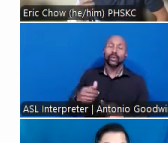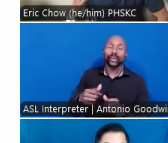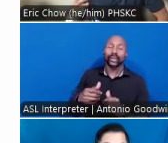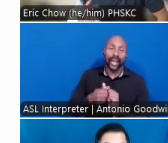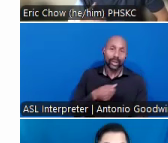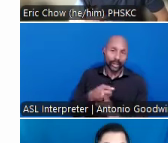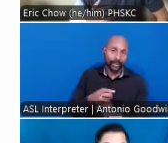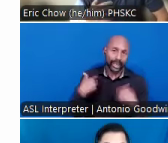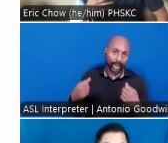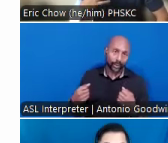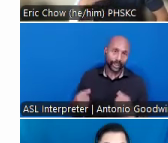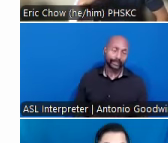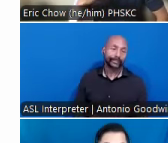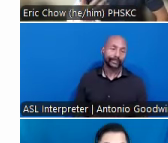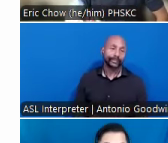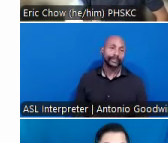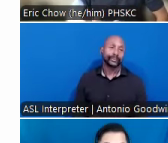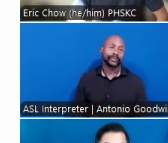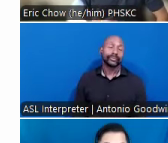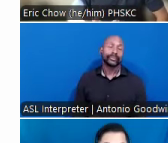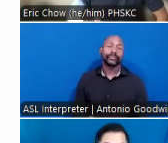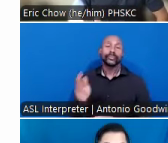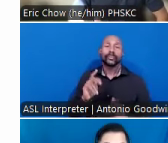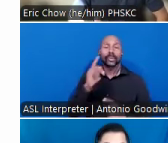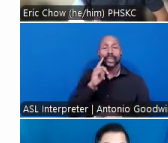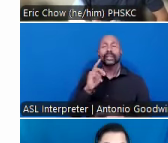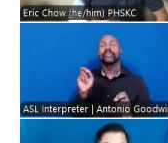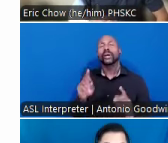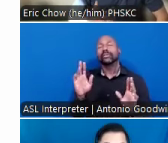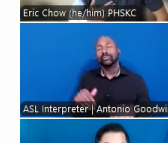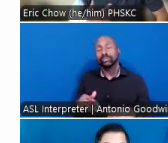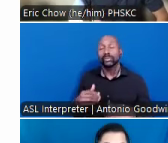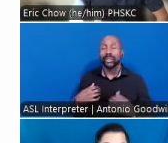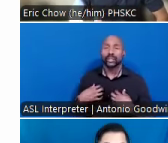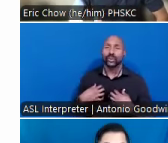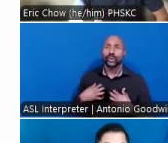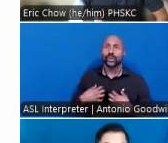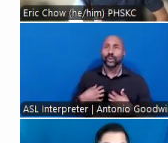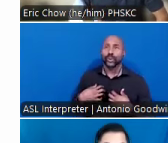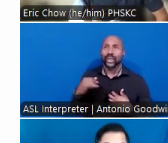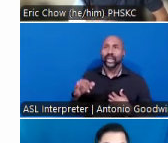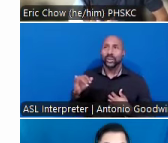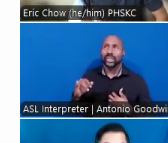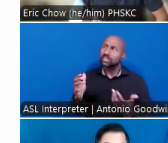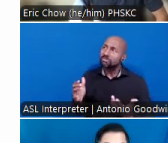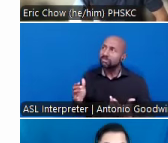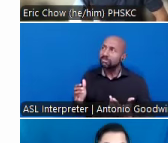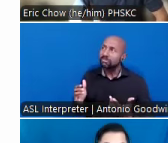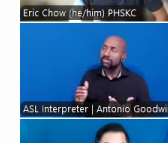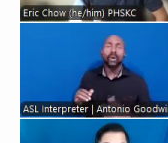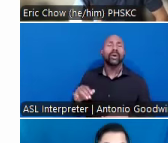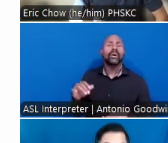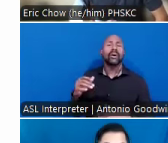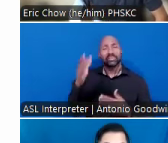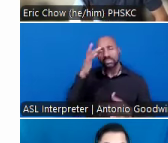So people think, well, you know, respiratory illness at this point is much more mild than it was at the start of the